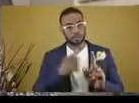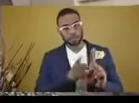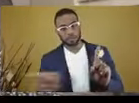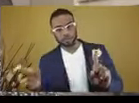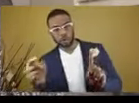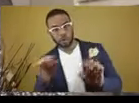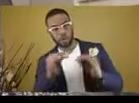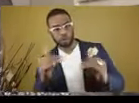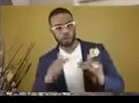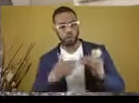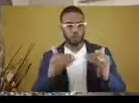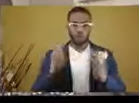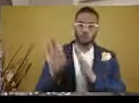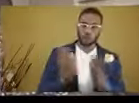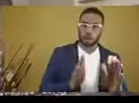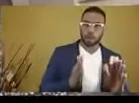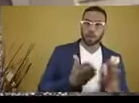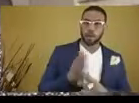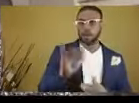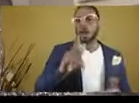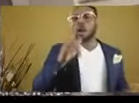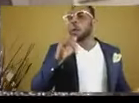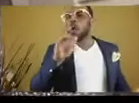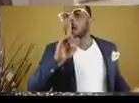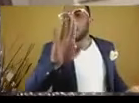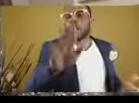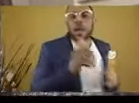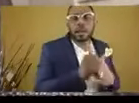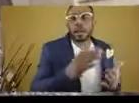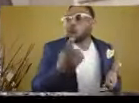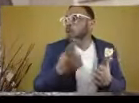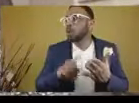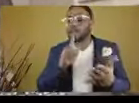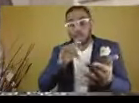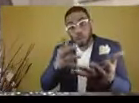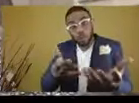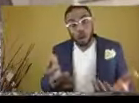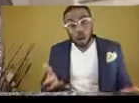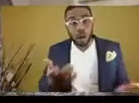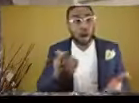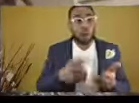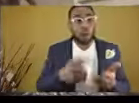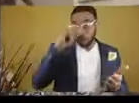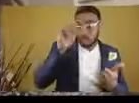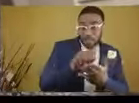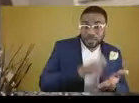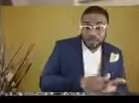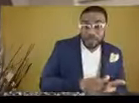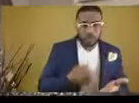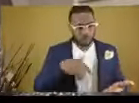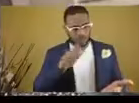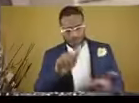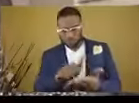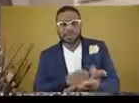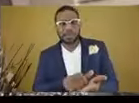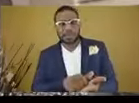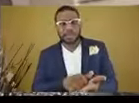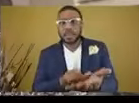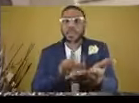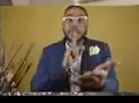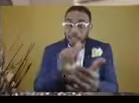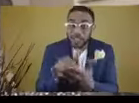movement organizations is, you know, who are your leaders and what is it that you want and what's the Black agenda? We need an agenda. There is an